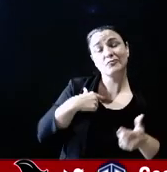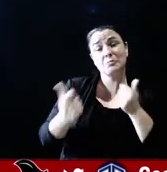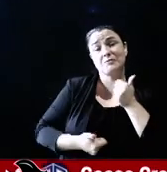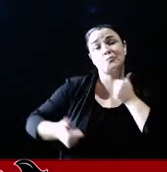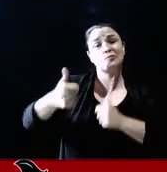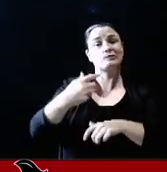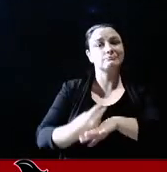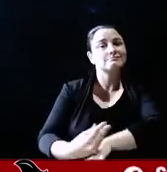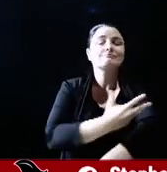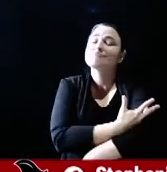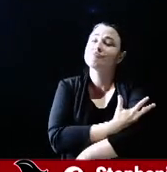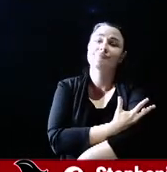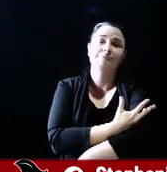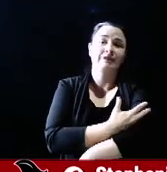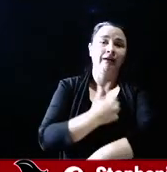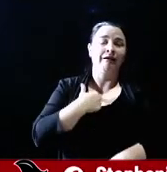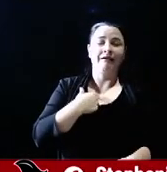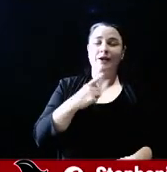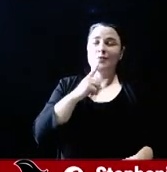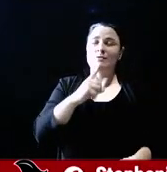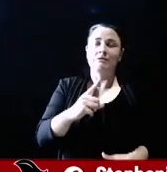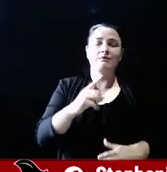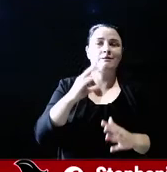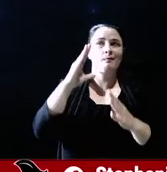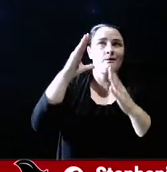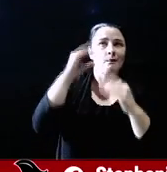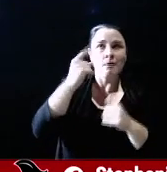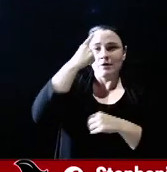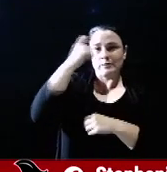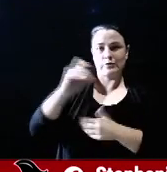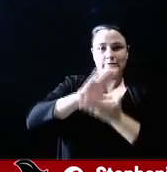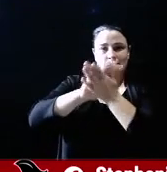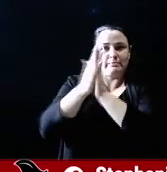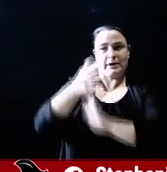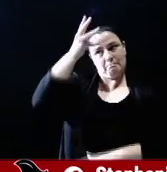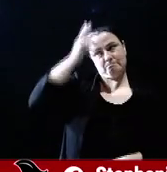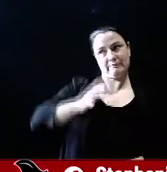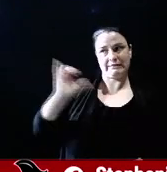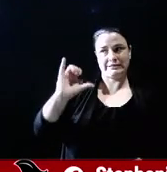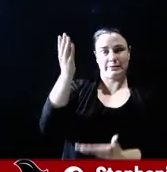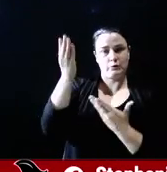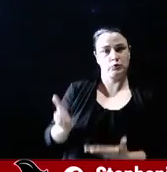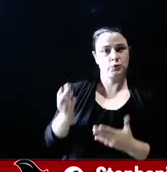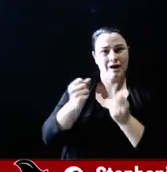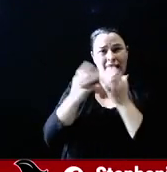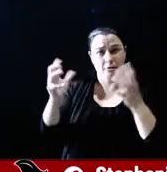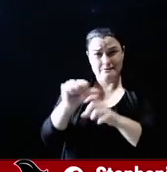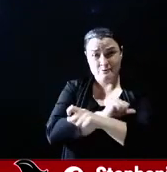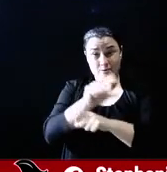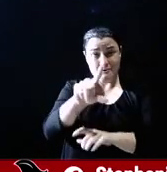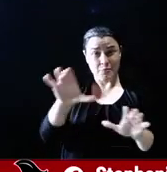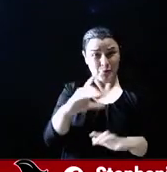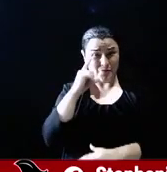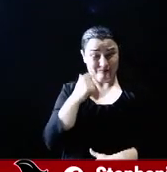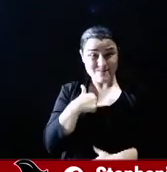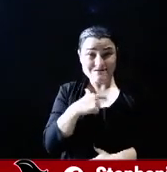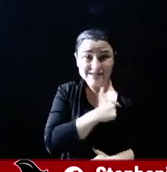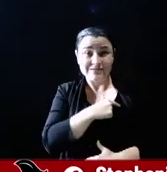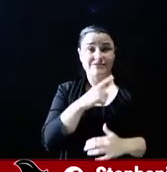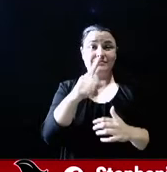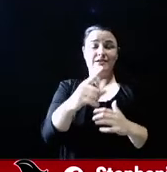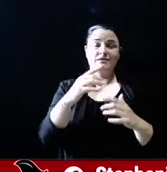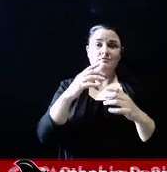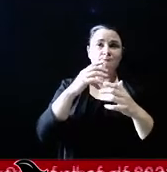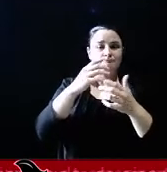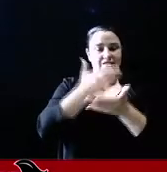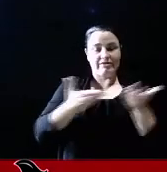all. I can only dream of becoming the man you are today. The amount of work you do for us as a family and the levels you go to make sure